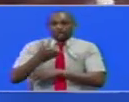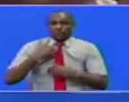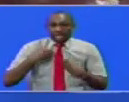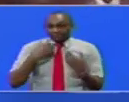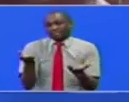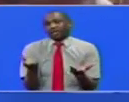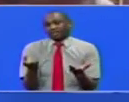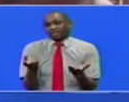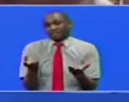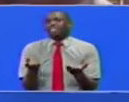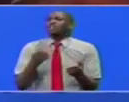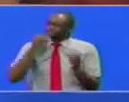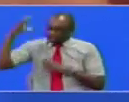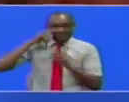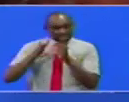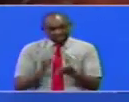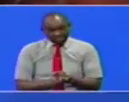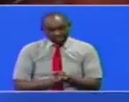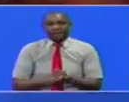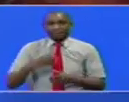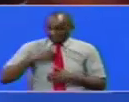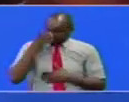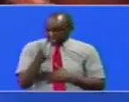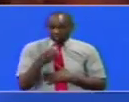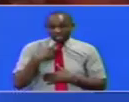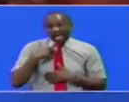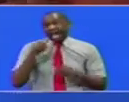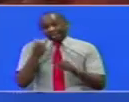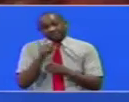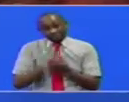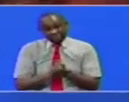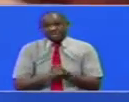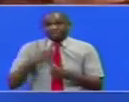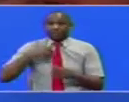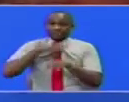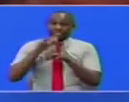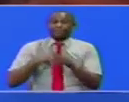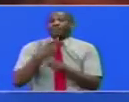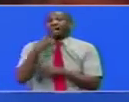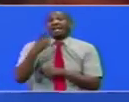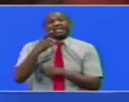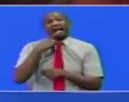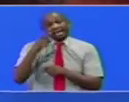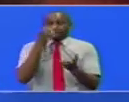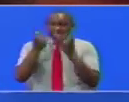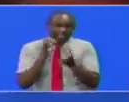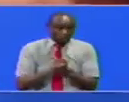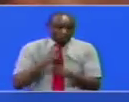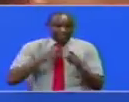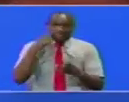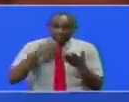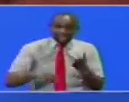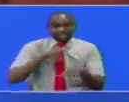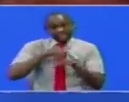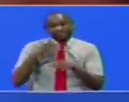at Kadangachin. There is no power. They had products here, dengu, other things, which were selling at almost 100 shillings per kilo. Mawelo, they were